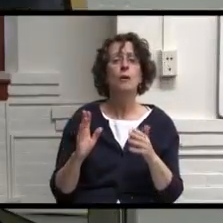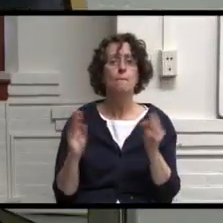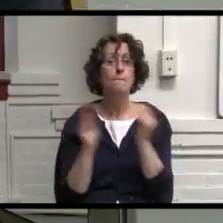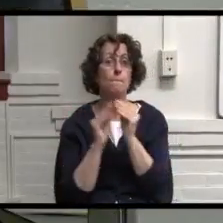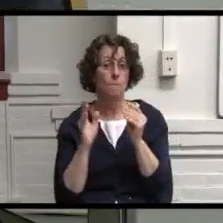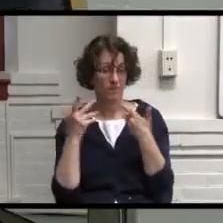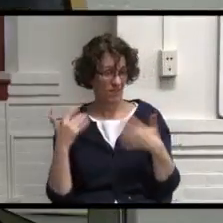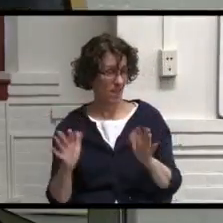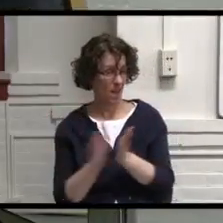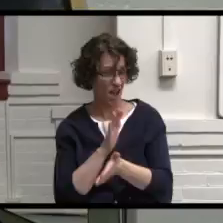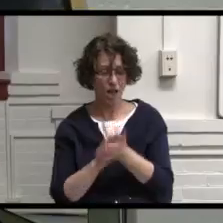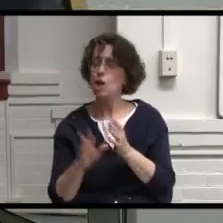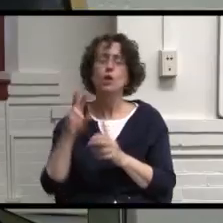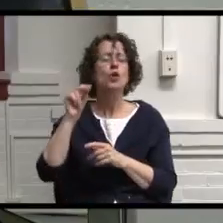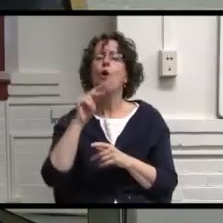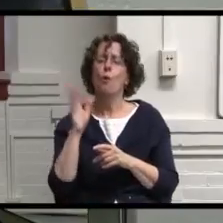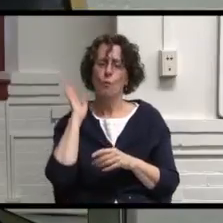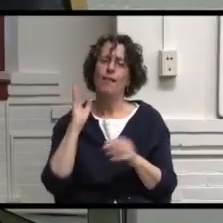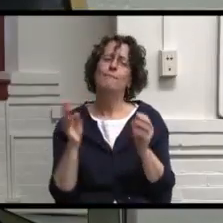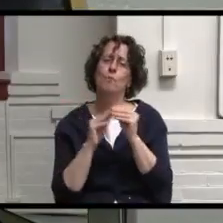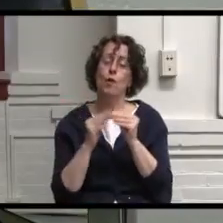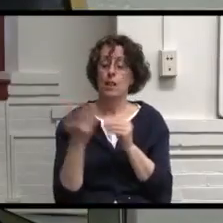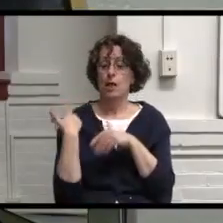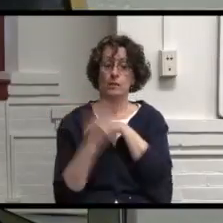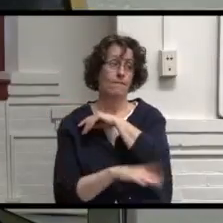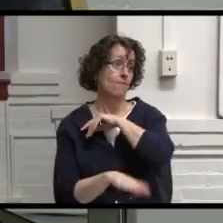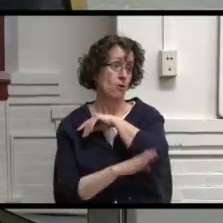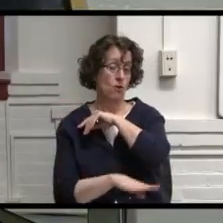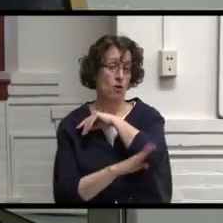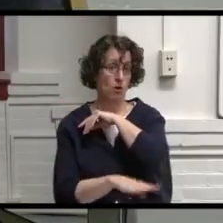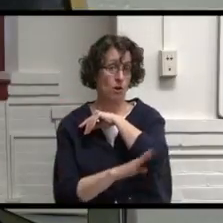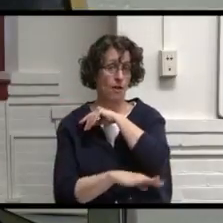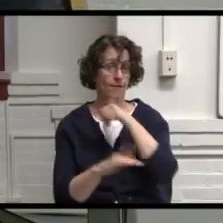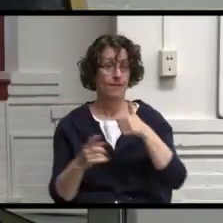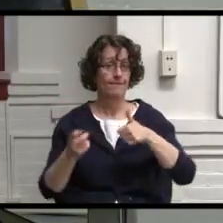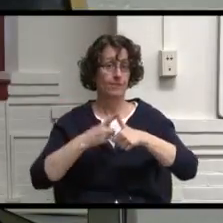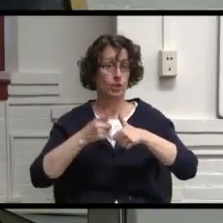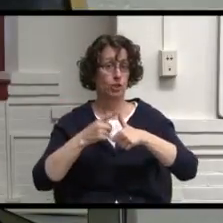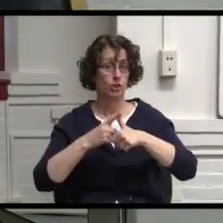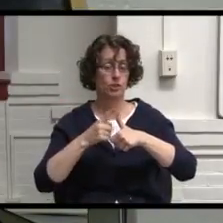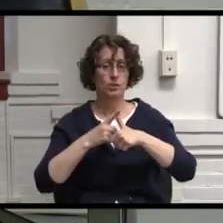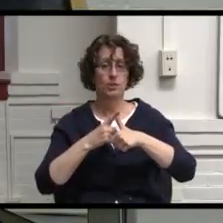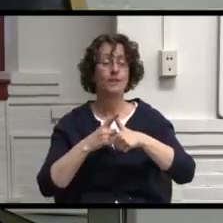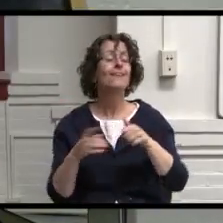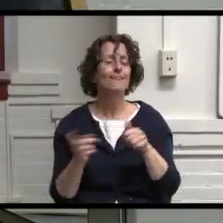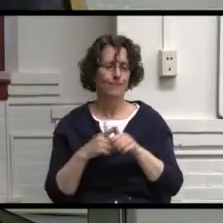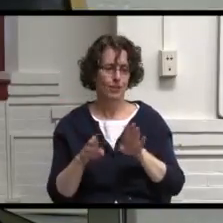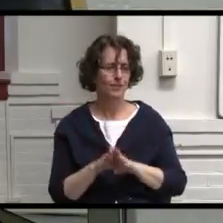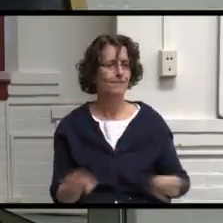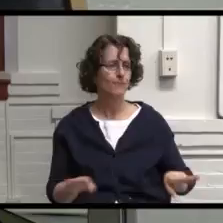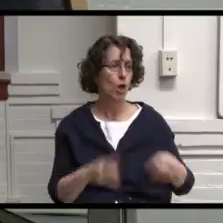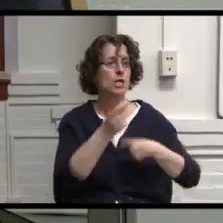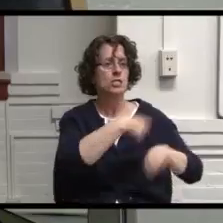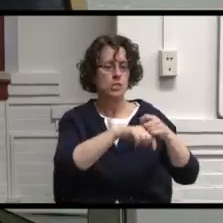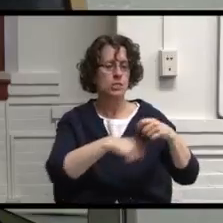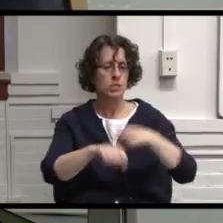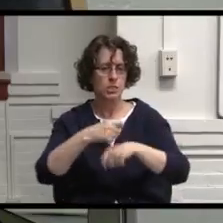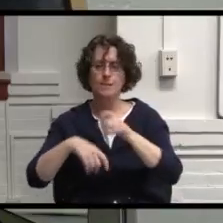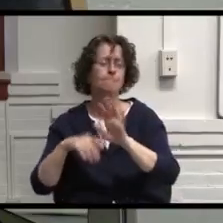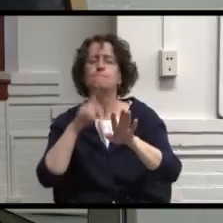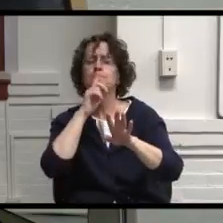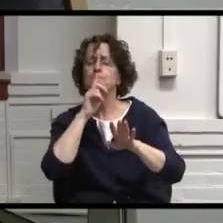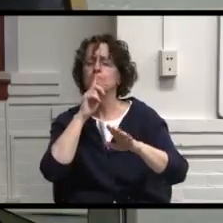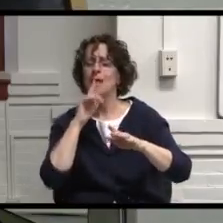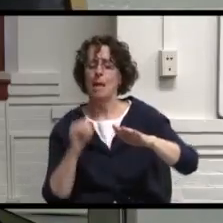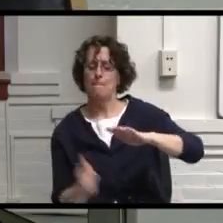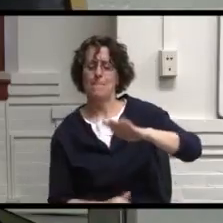phases. The phase that was completed last fall pretty much took care of the entire first floor of the, not the senior